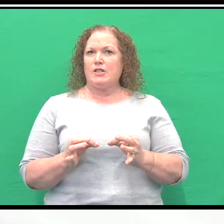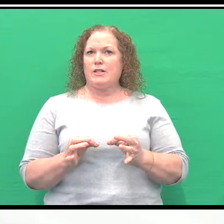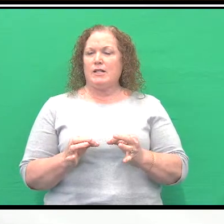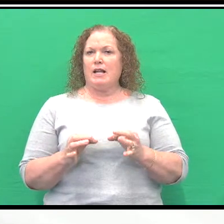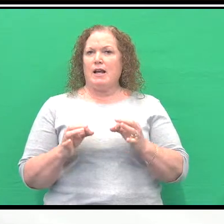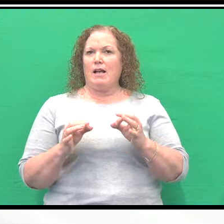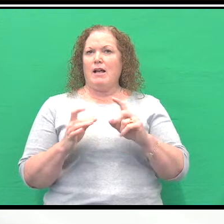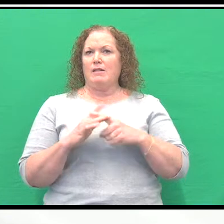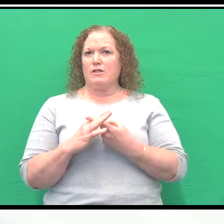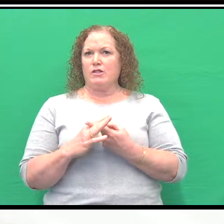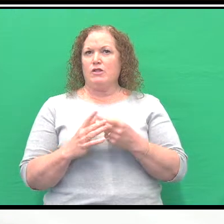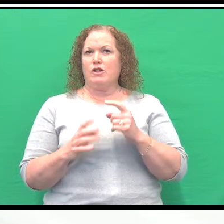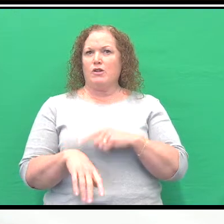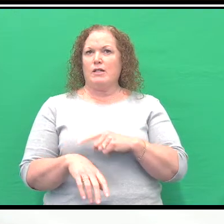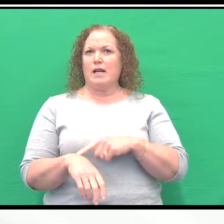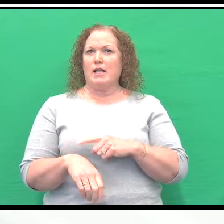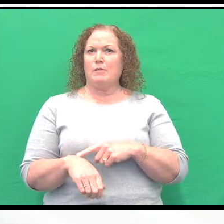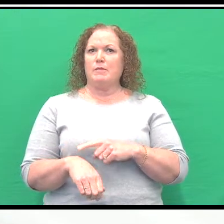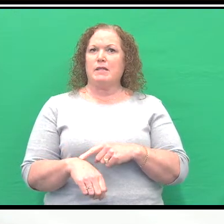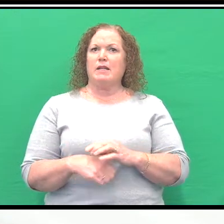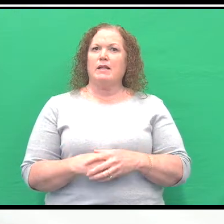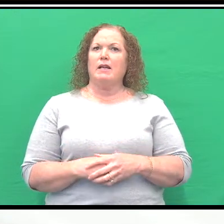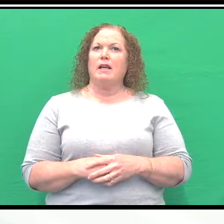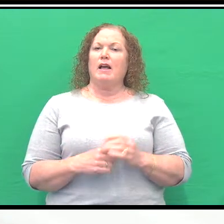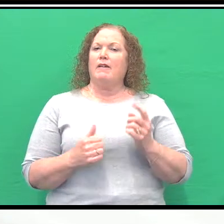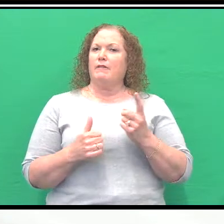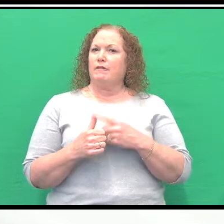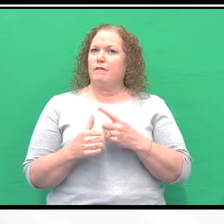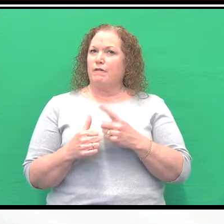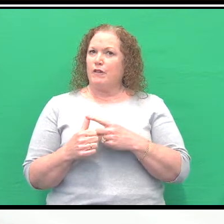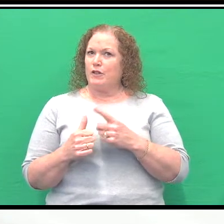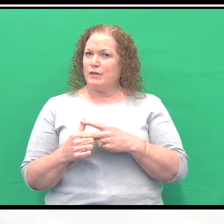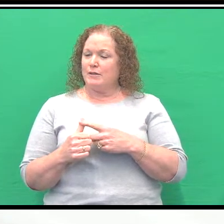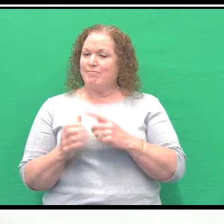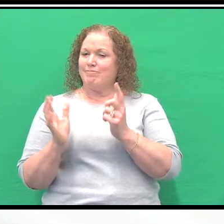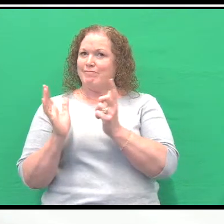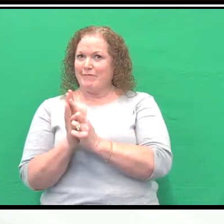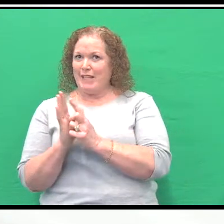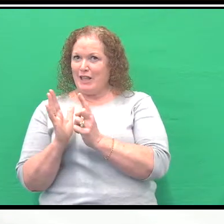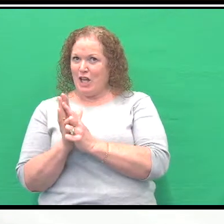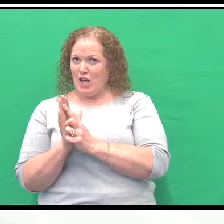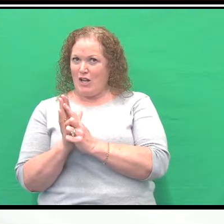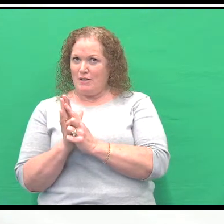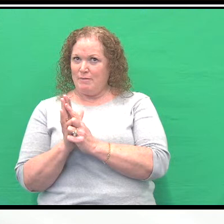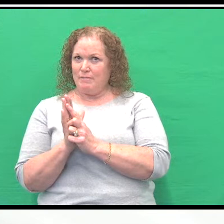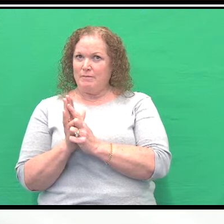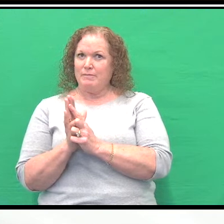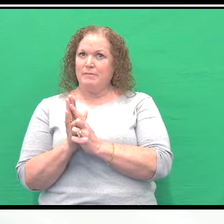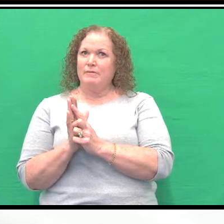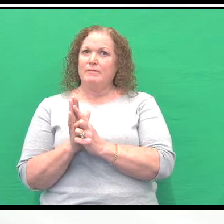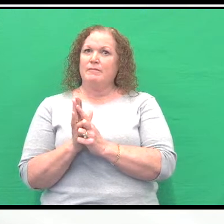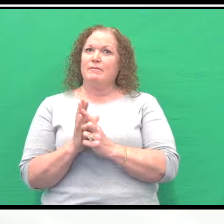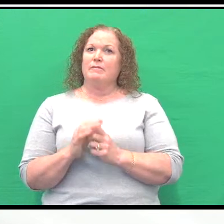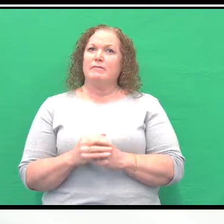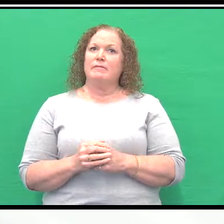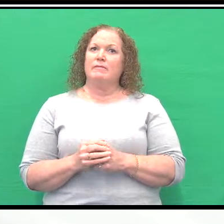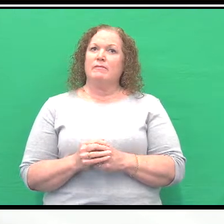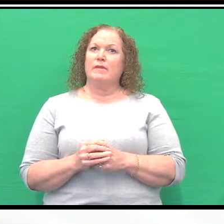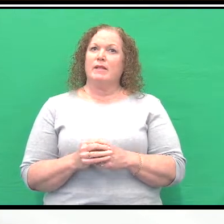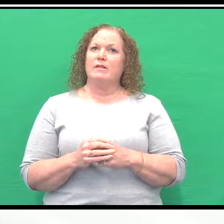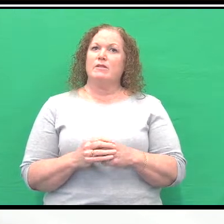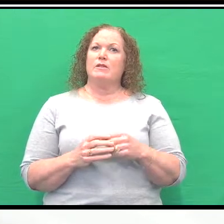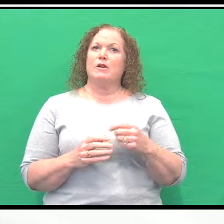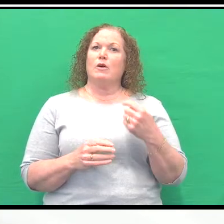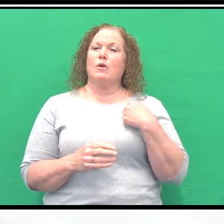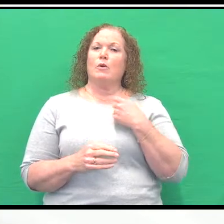course, first and foremost, it is based on legislation. So we had to move from earlier starts for our middle and